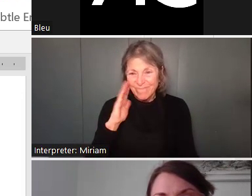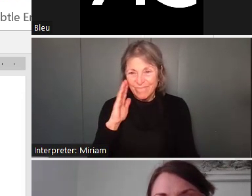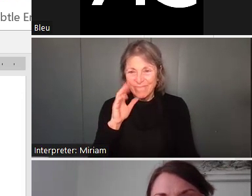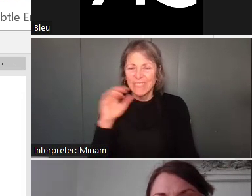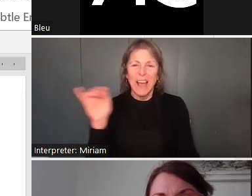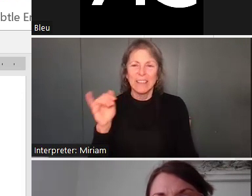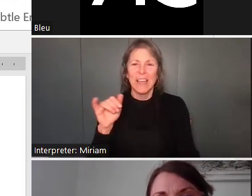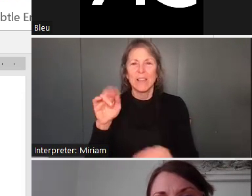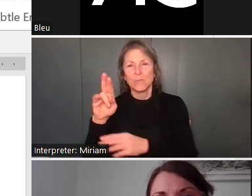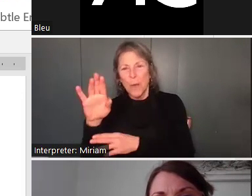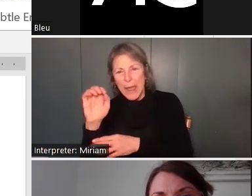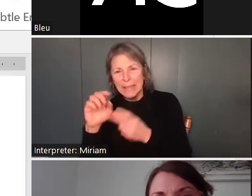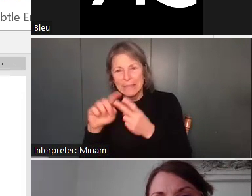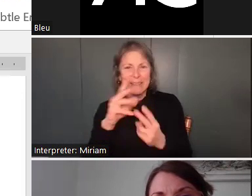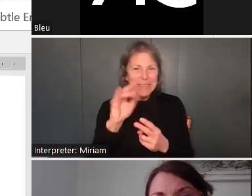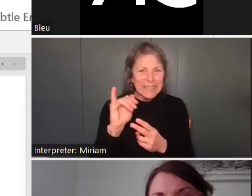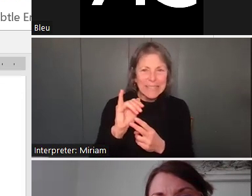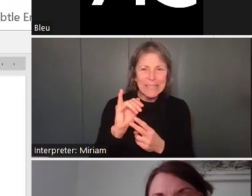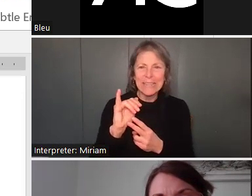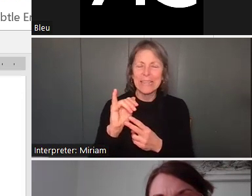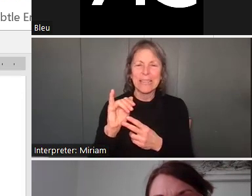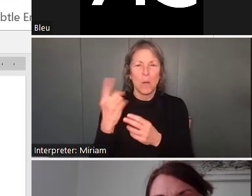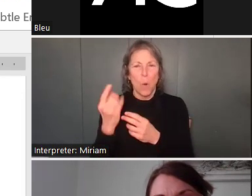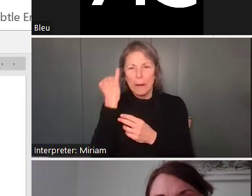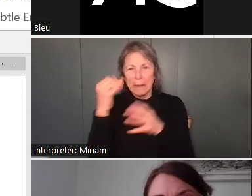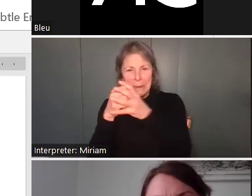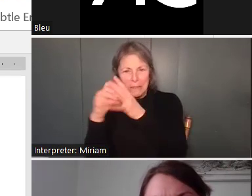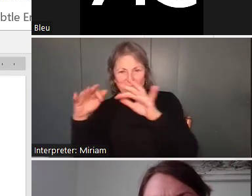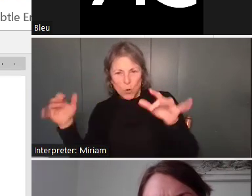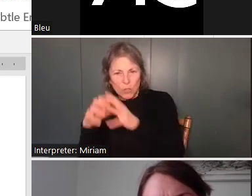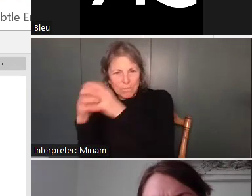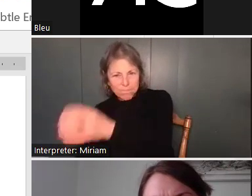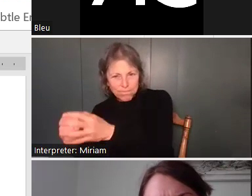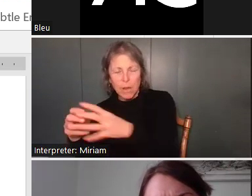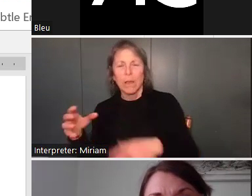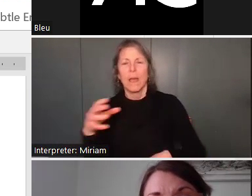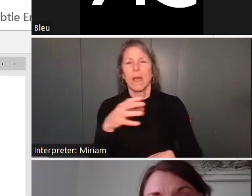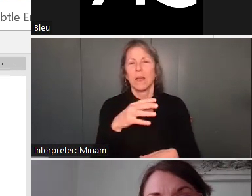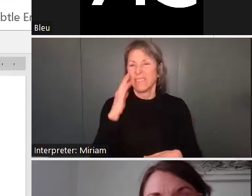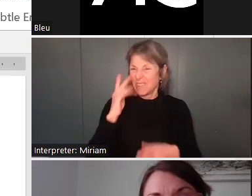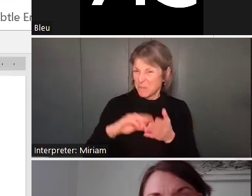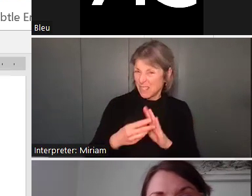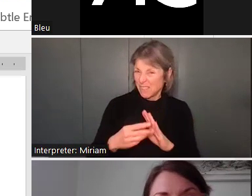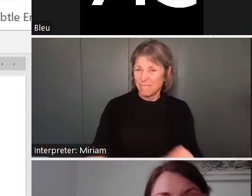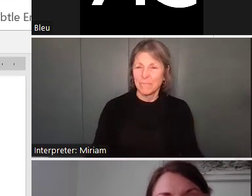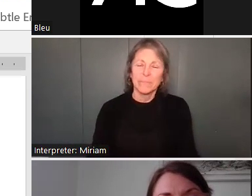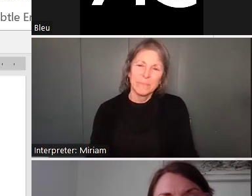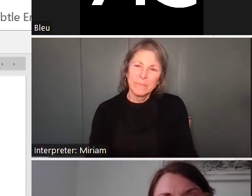putting race and ethnicity in one idea of diversity and then, you know what I mean? Yeah.